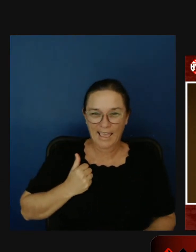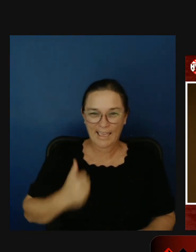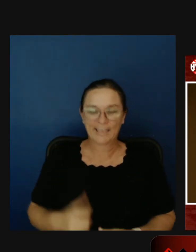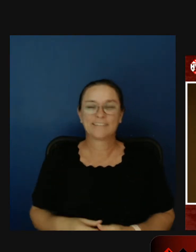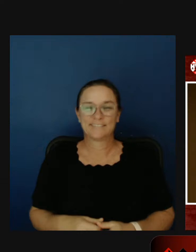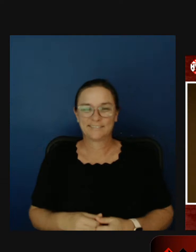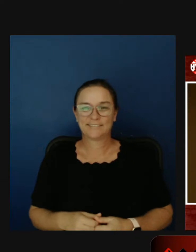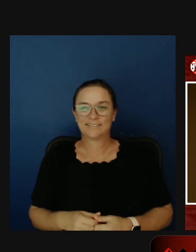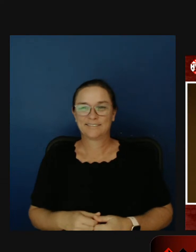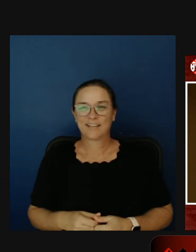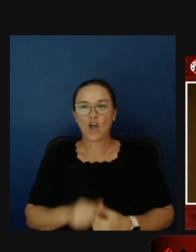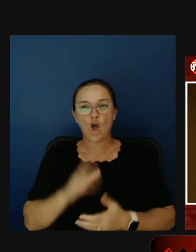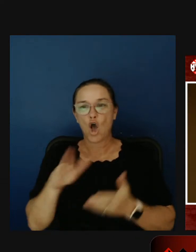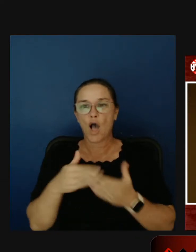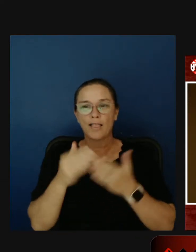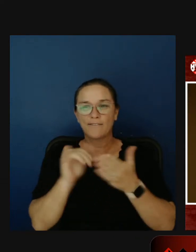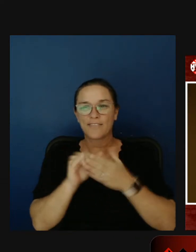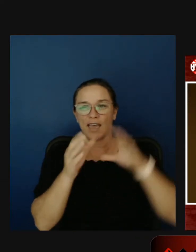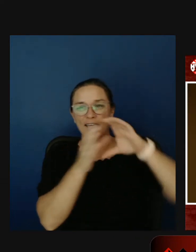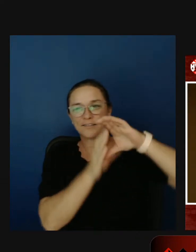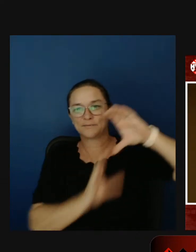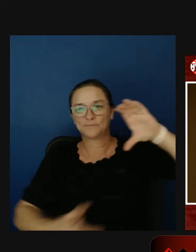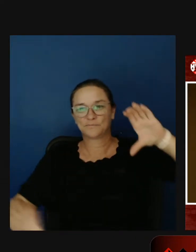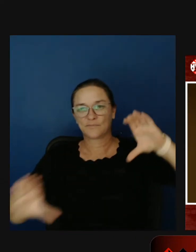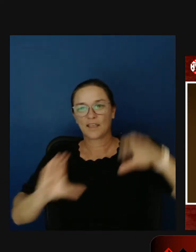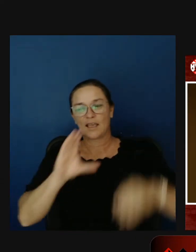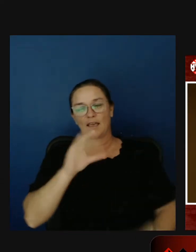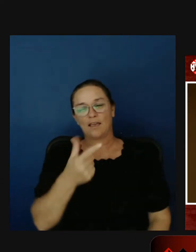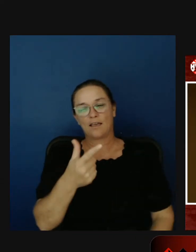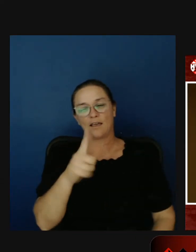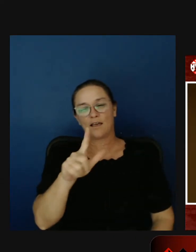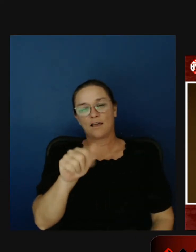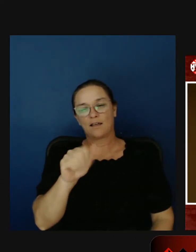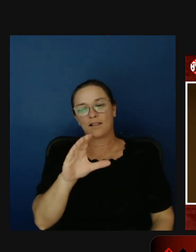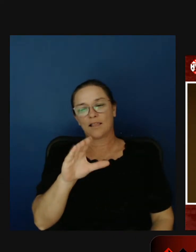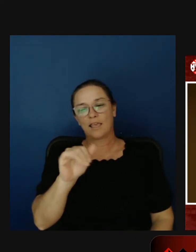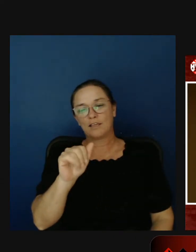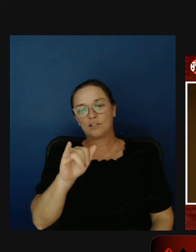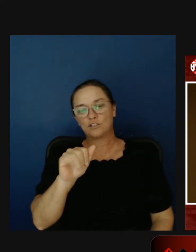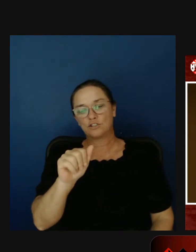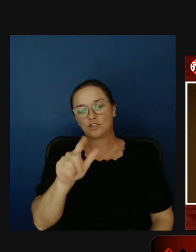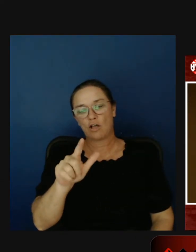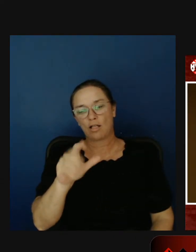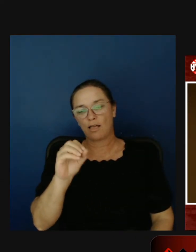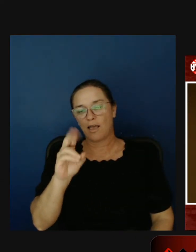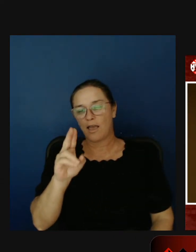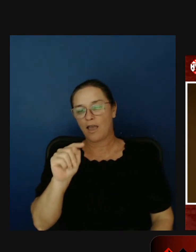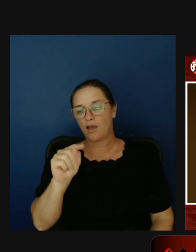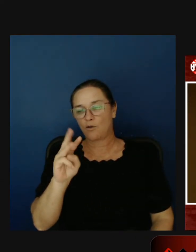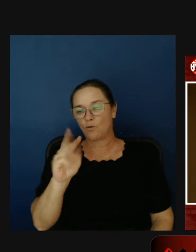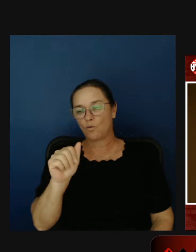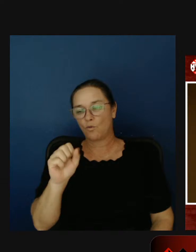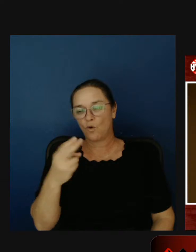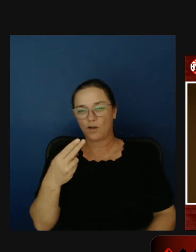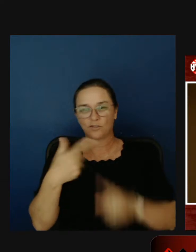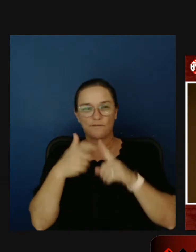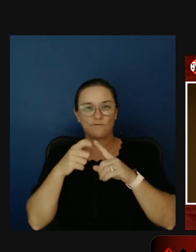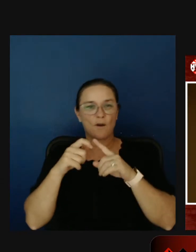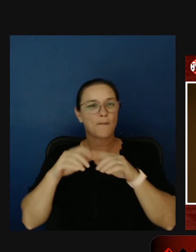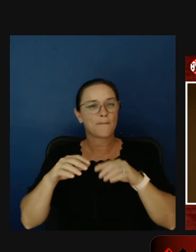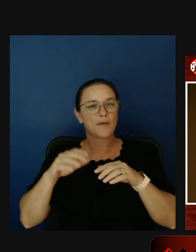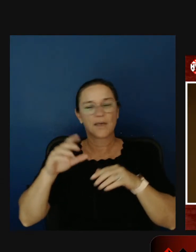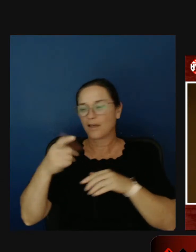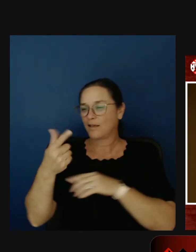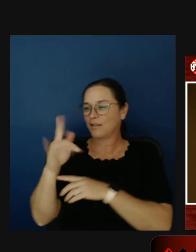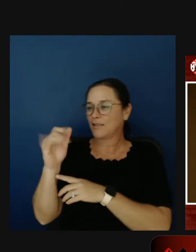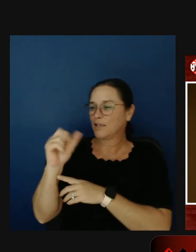Yeah, so all of this is glacial outwash. So as I say here, rock units or strata, it's something we put on a map. They make up our